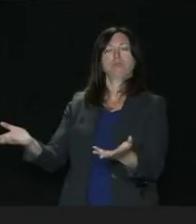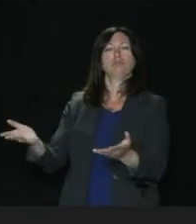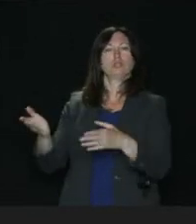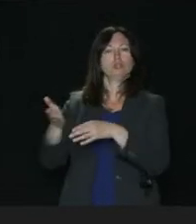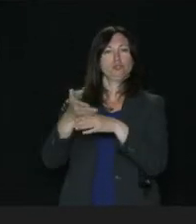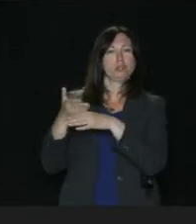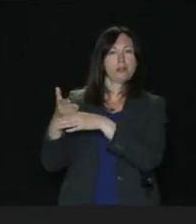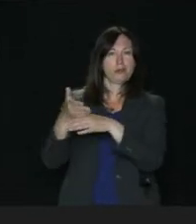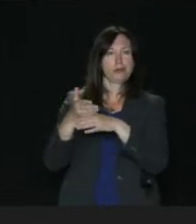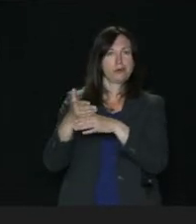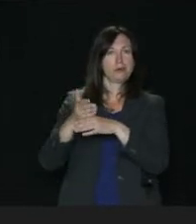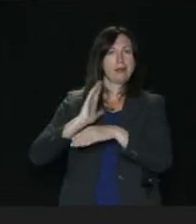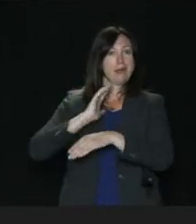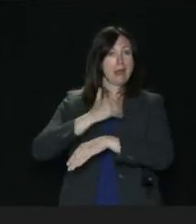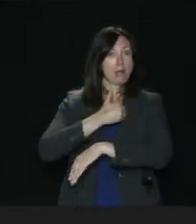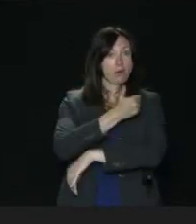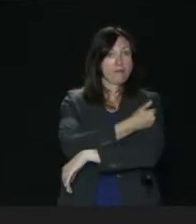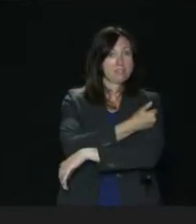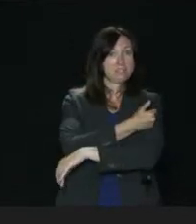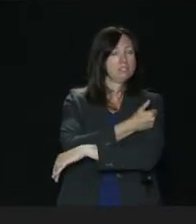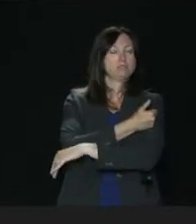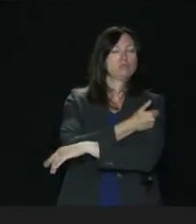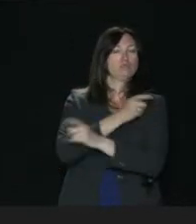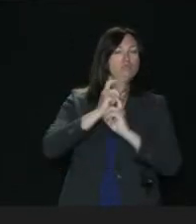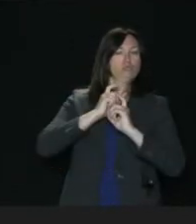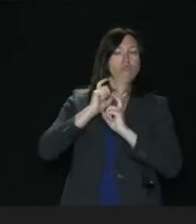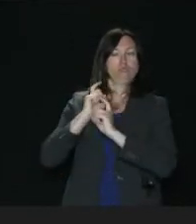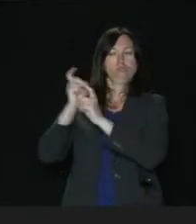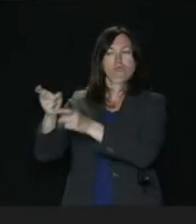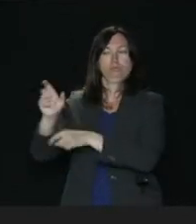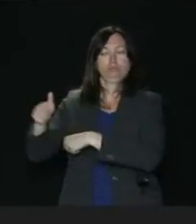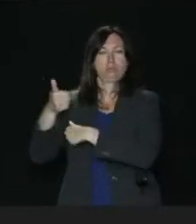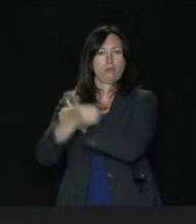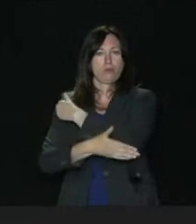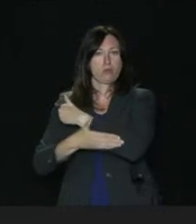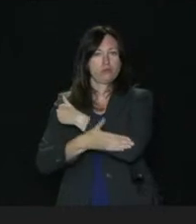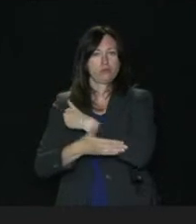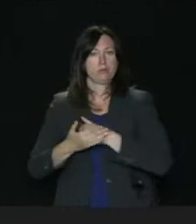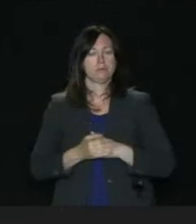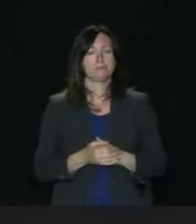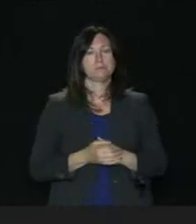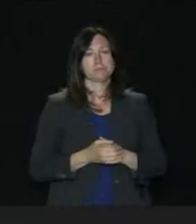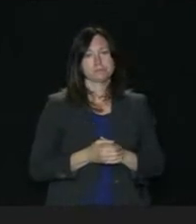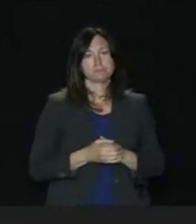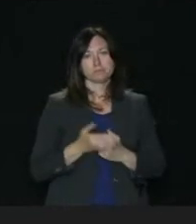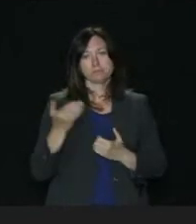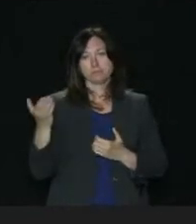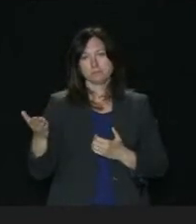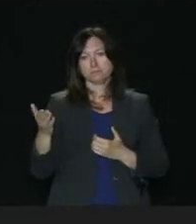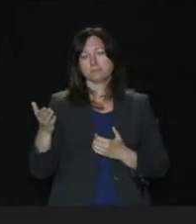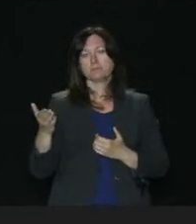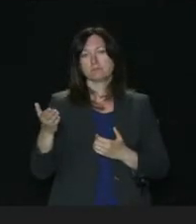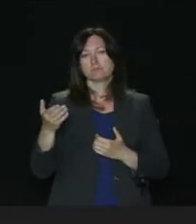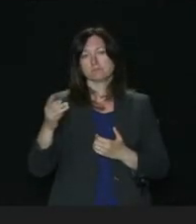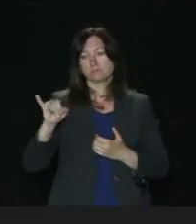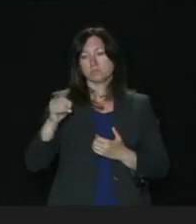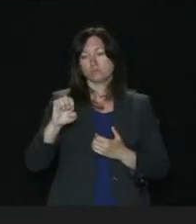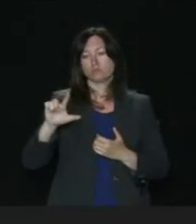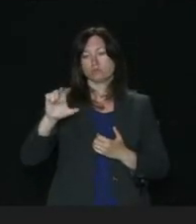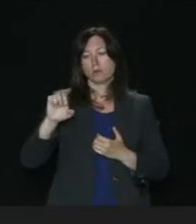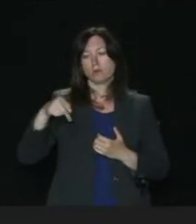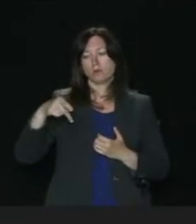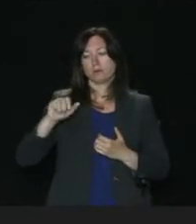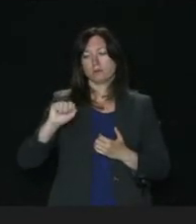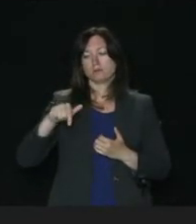our own doses of vaccines to other countries? Merci pour la question. Answer. Thank you for the question.